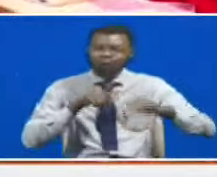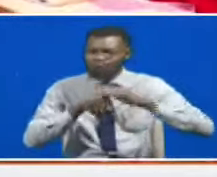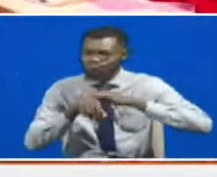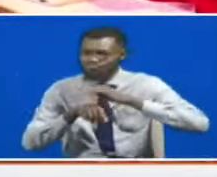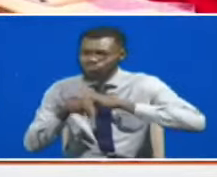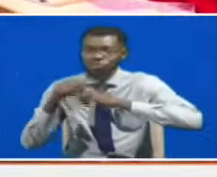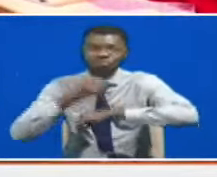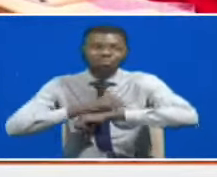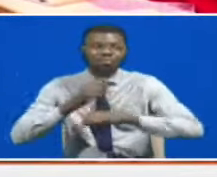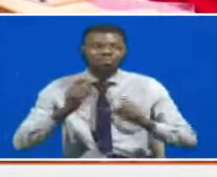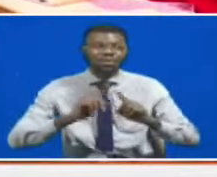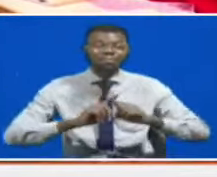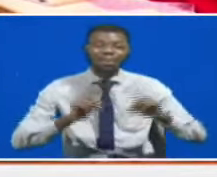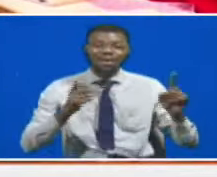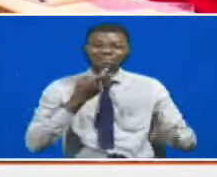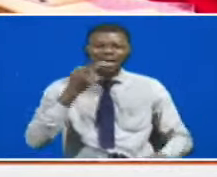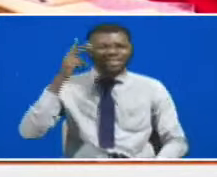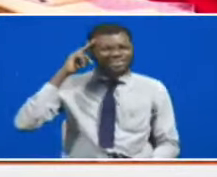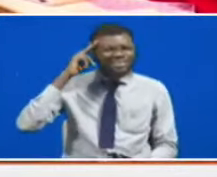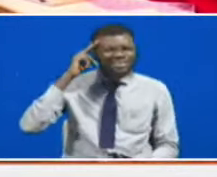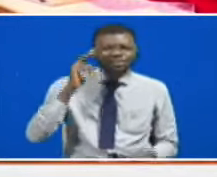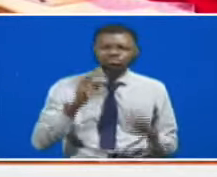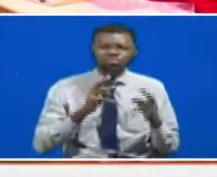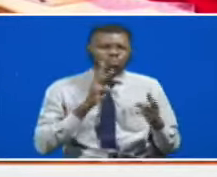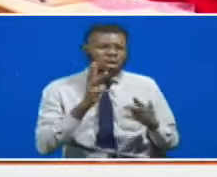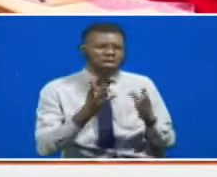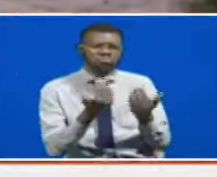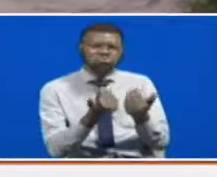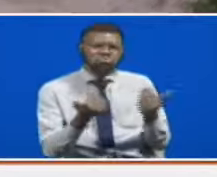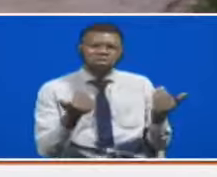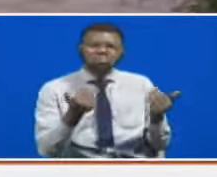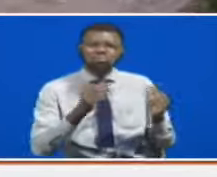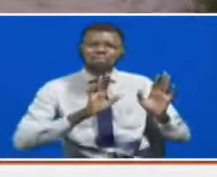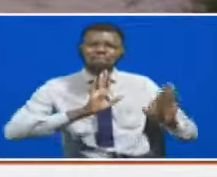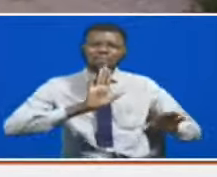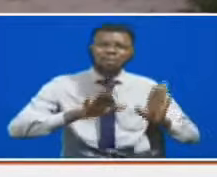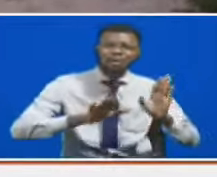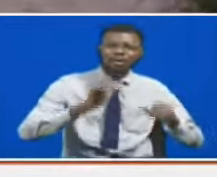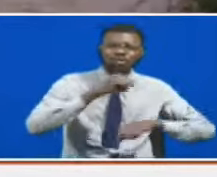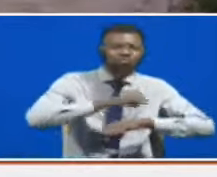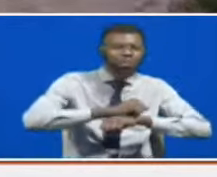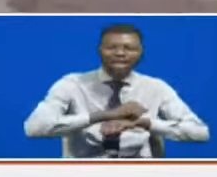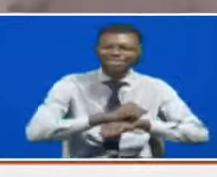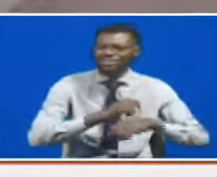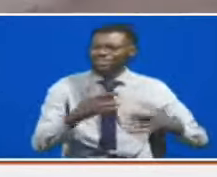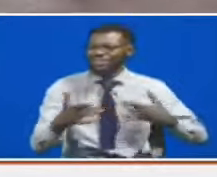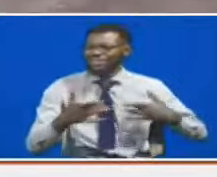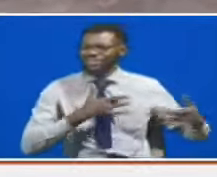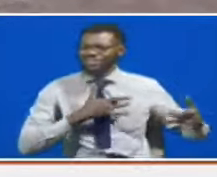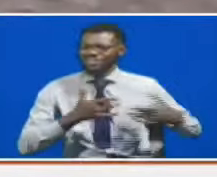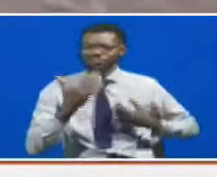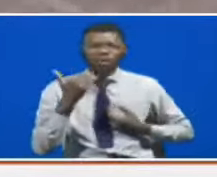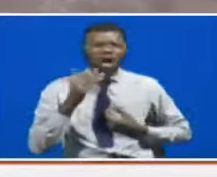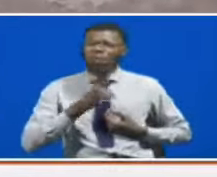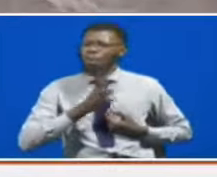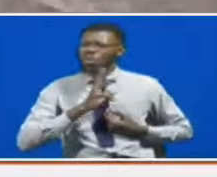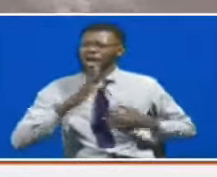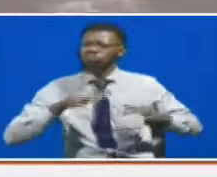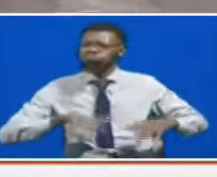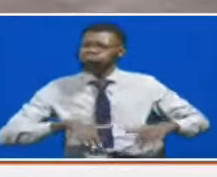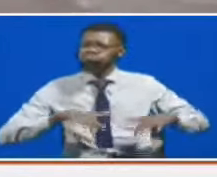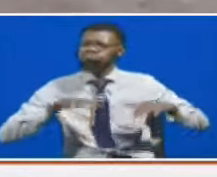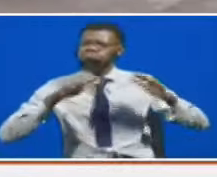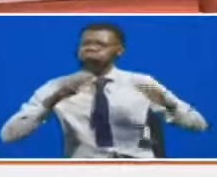However, parents are a bit skeptical about releasing their children to school. With the threats of landslides and waterborne